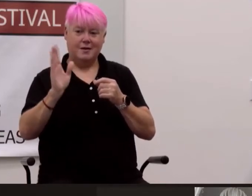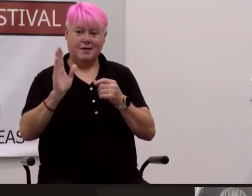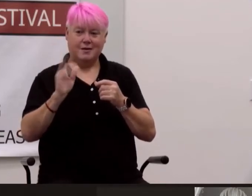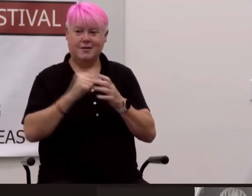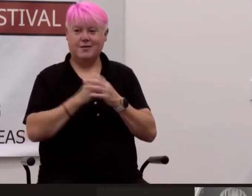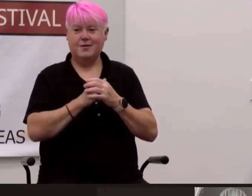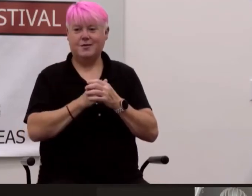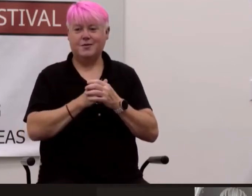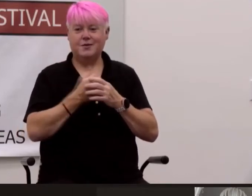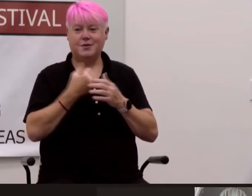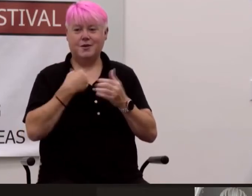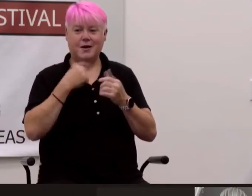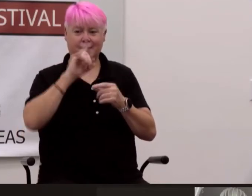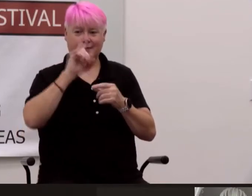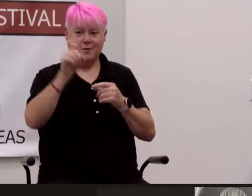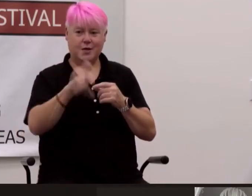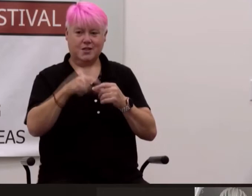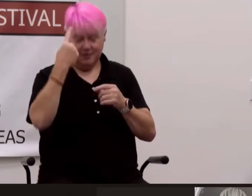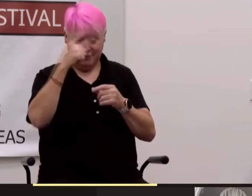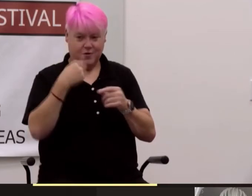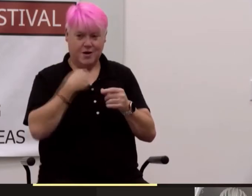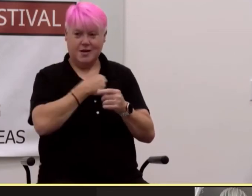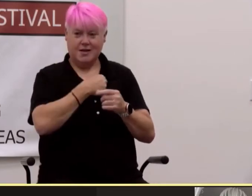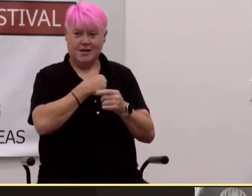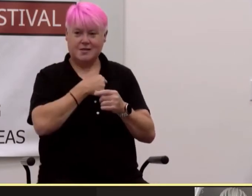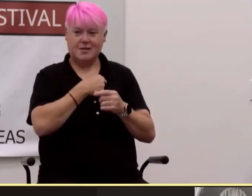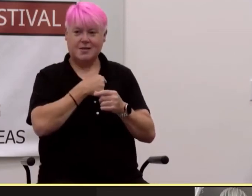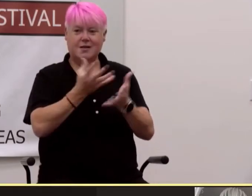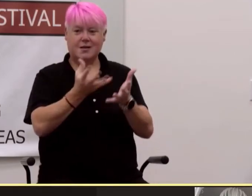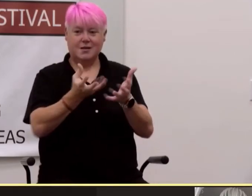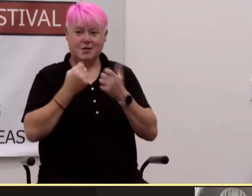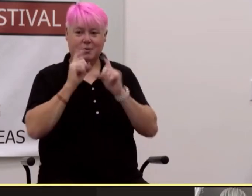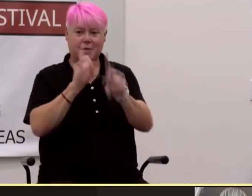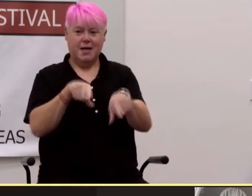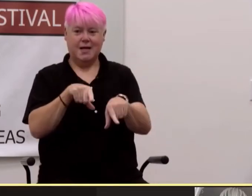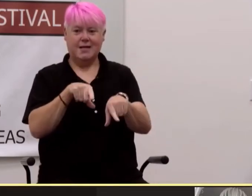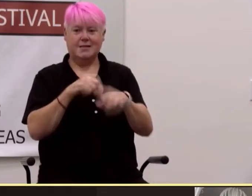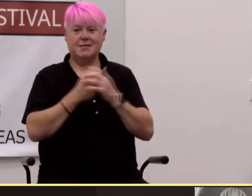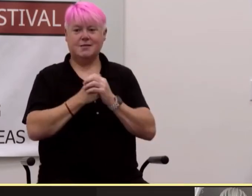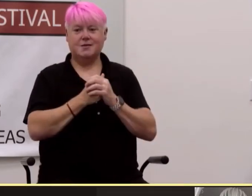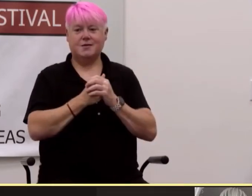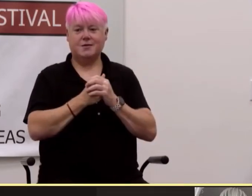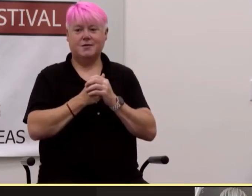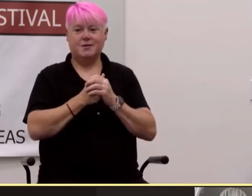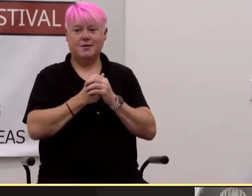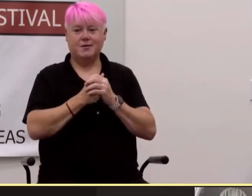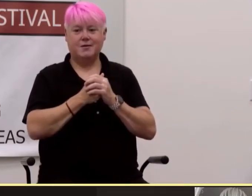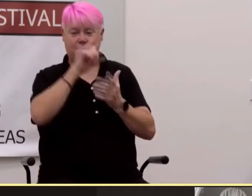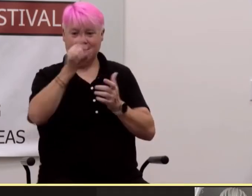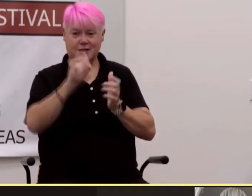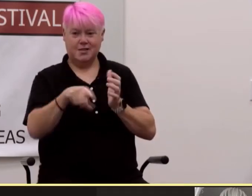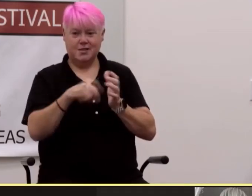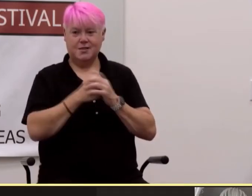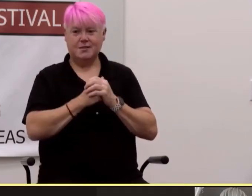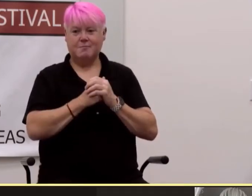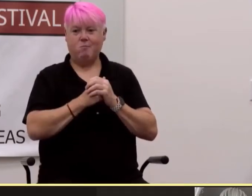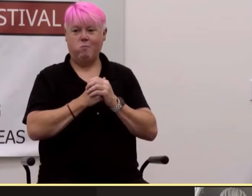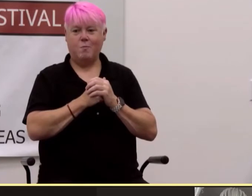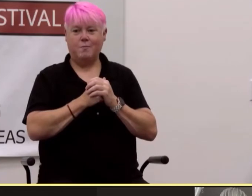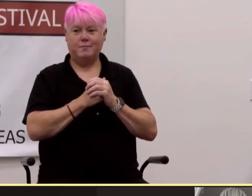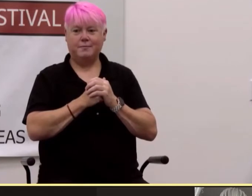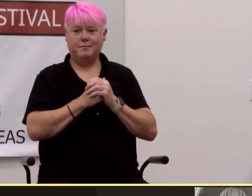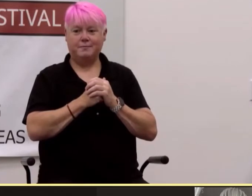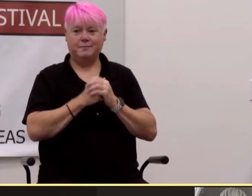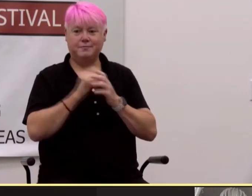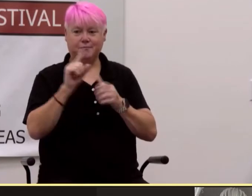you have questions for us? Would you like to? There are a couple if you want me to read them out. Sure. That'll work. So